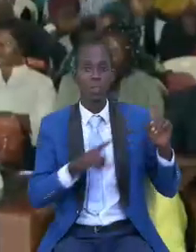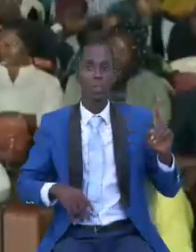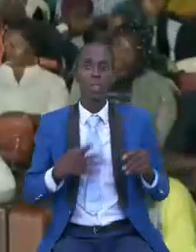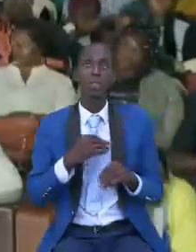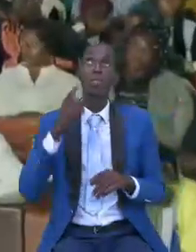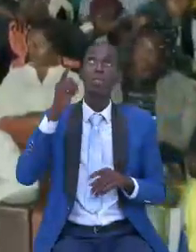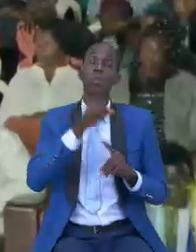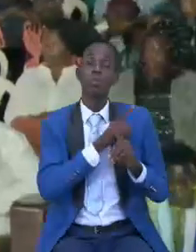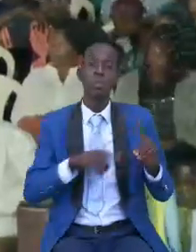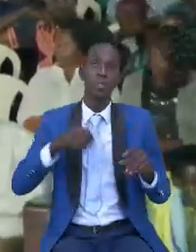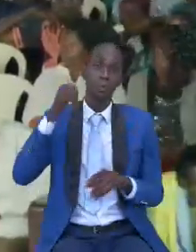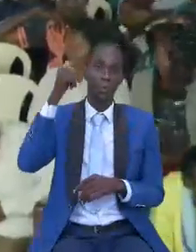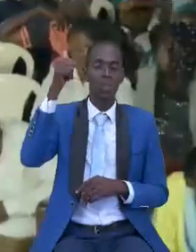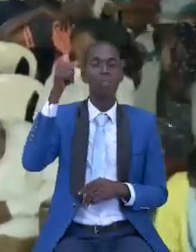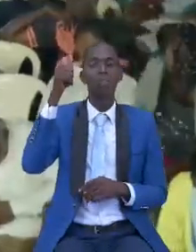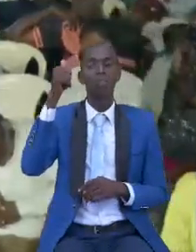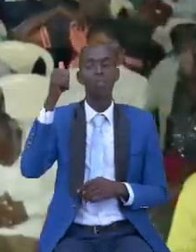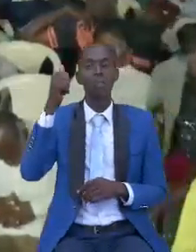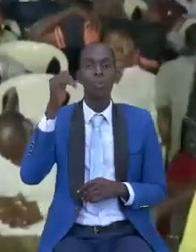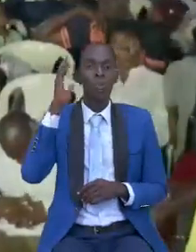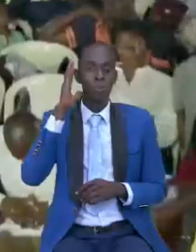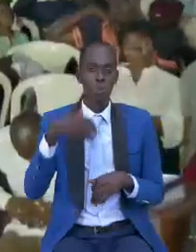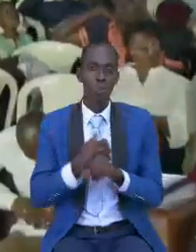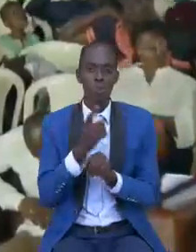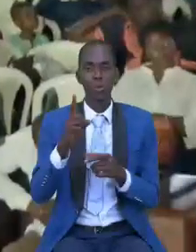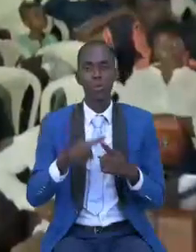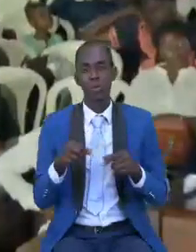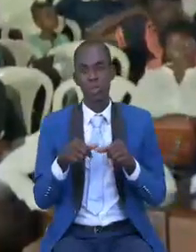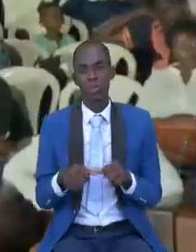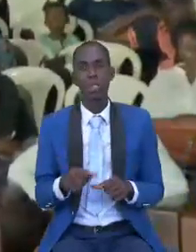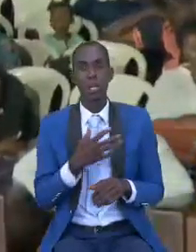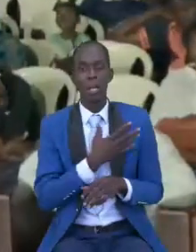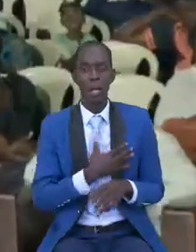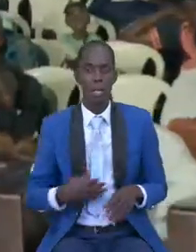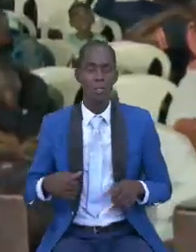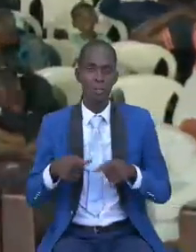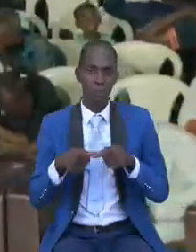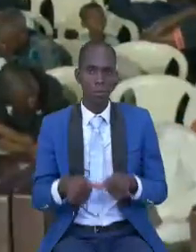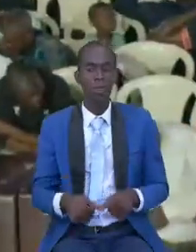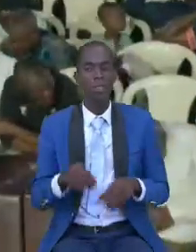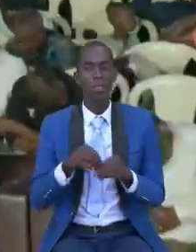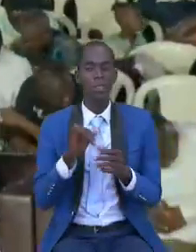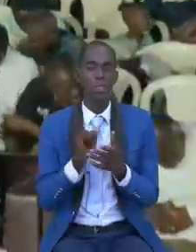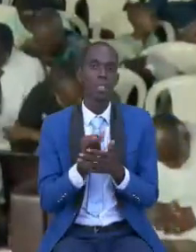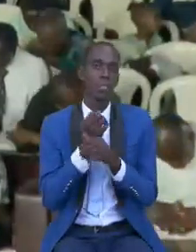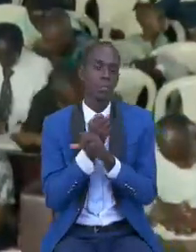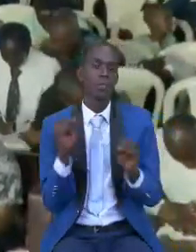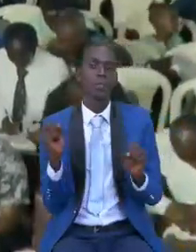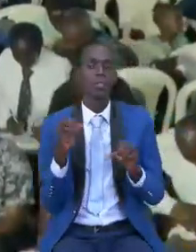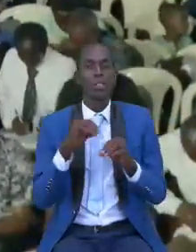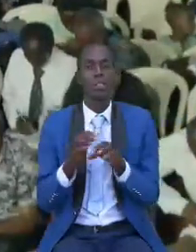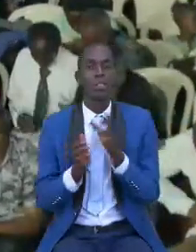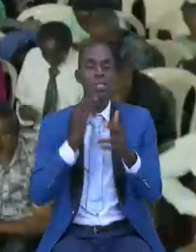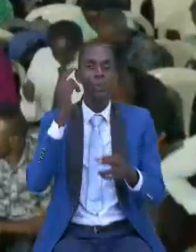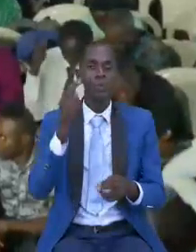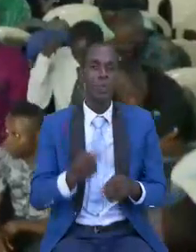himself will make you to stay and abide in that salvation in